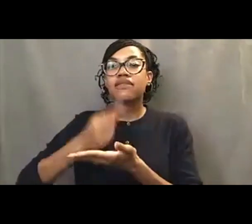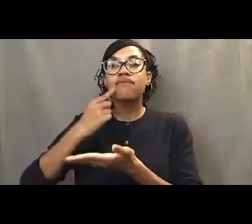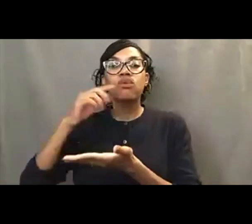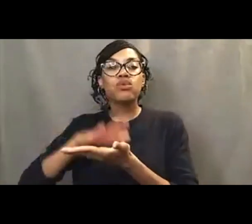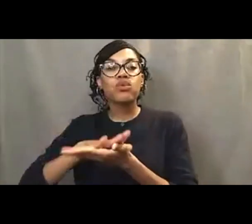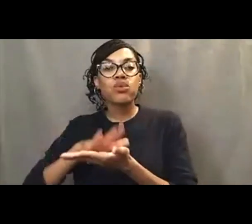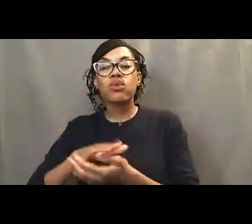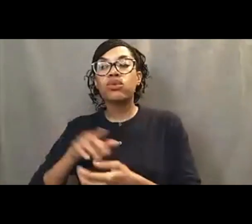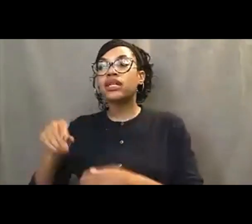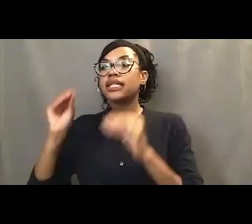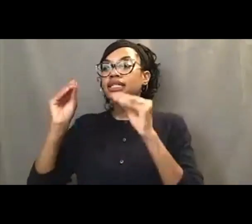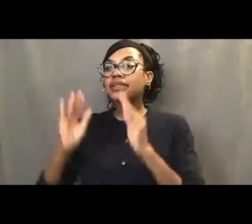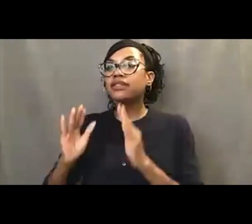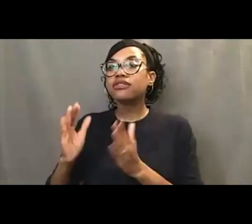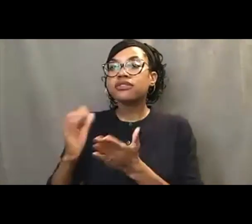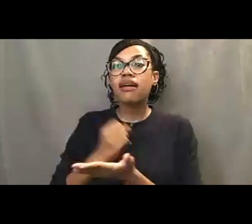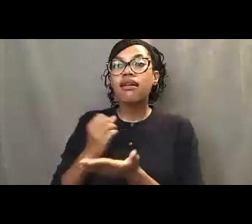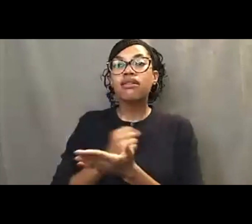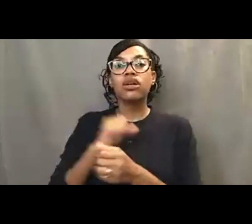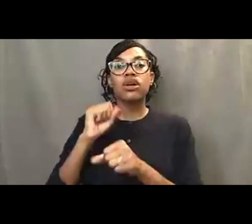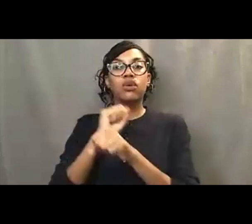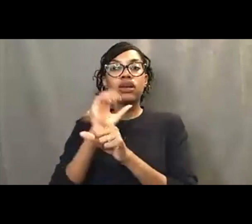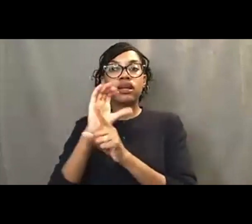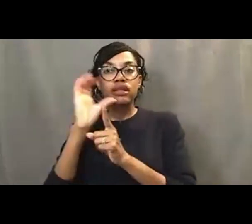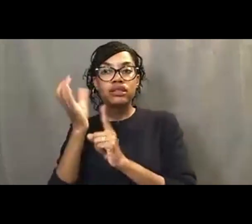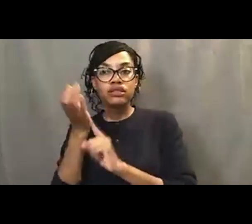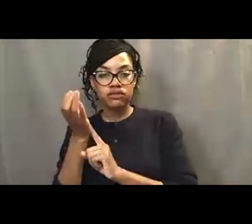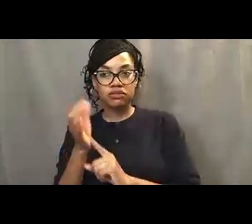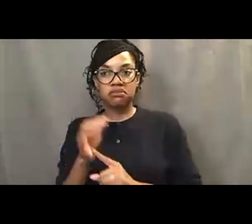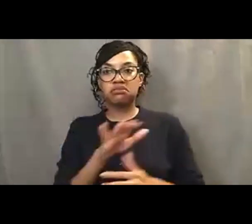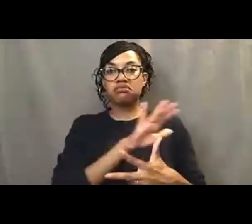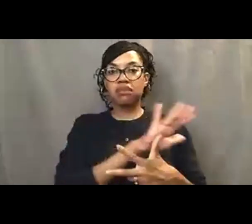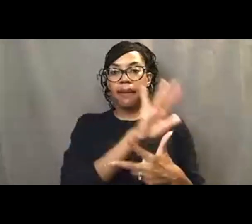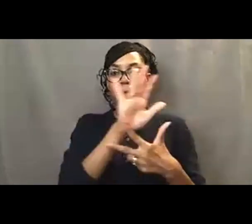working conditions, things of that nature. And the three